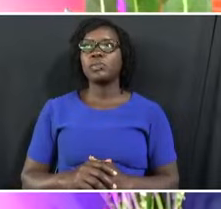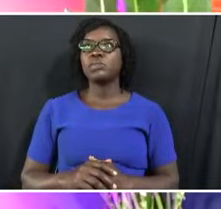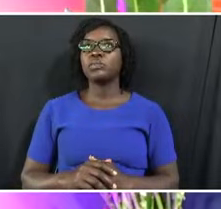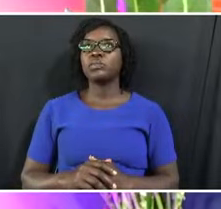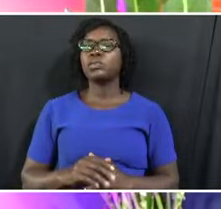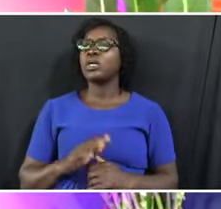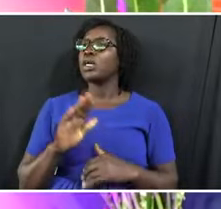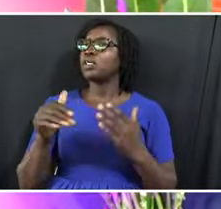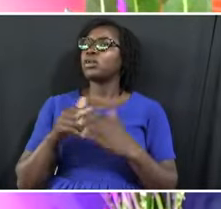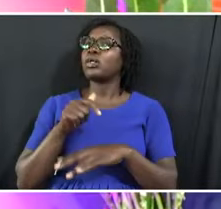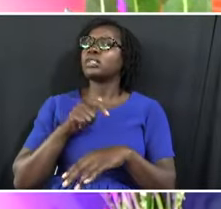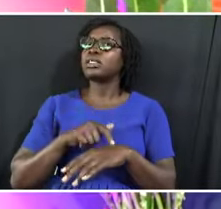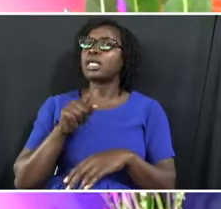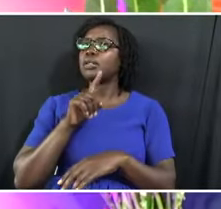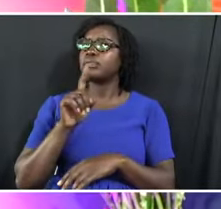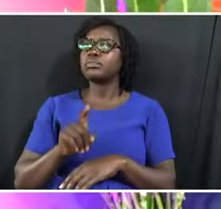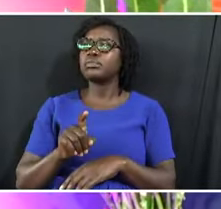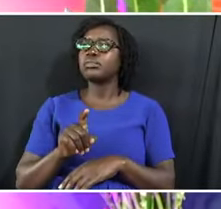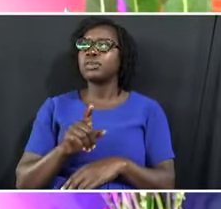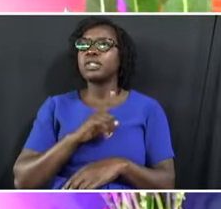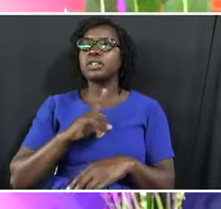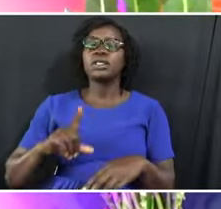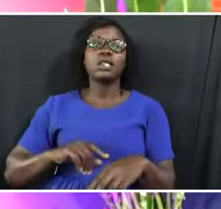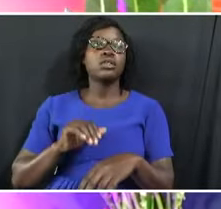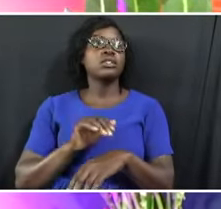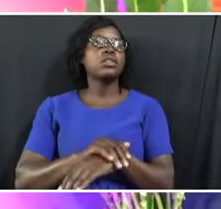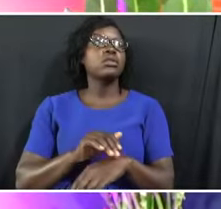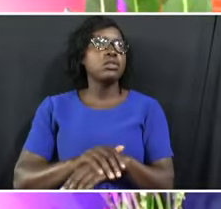And all the time.